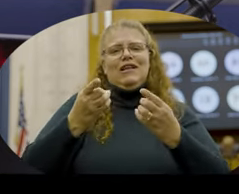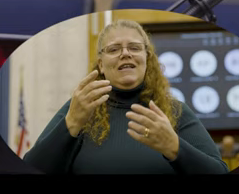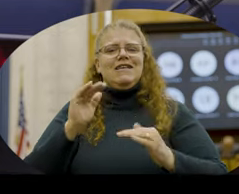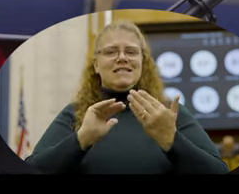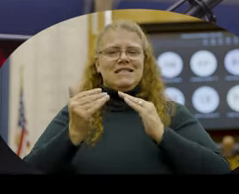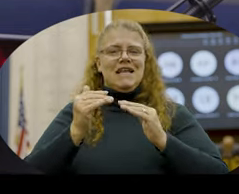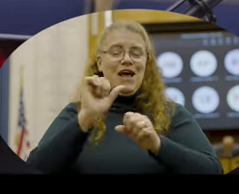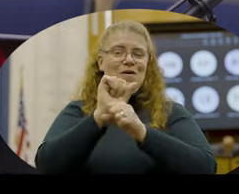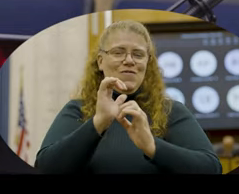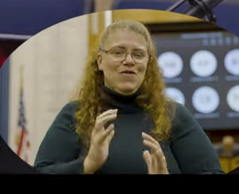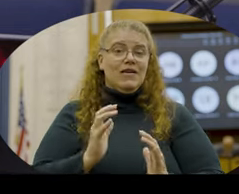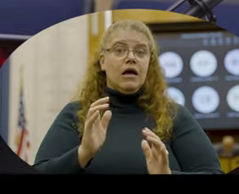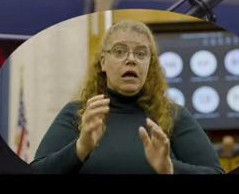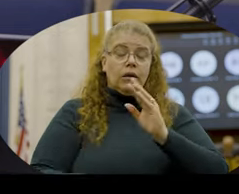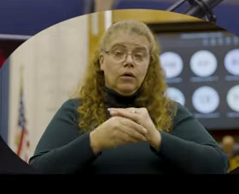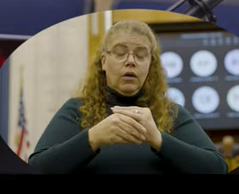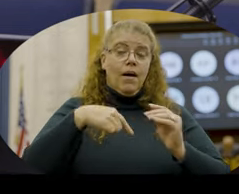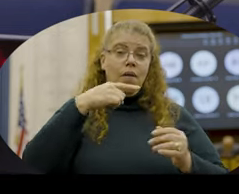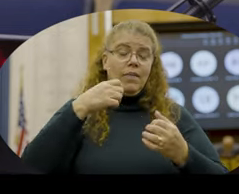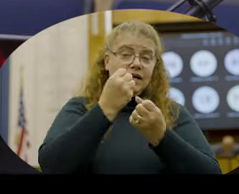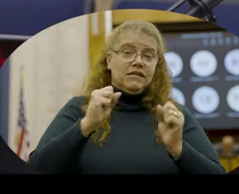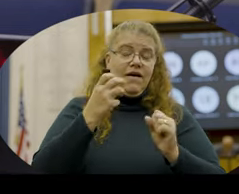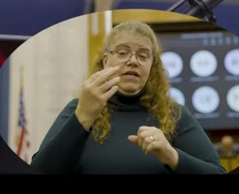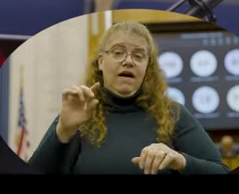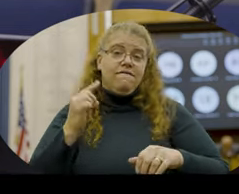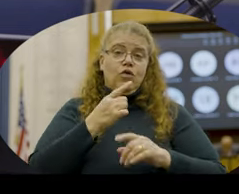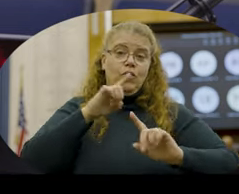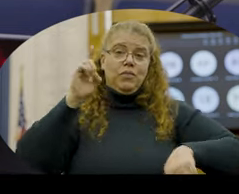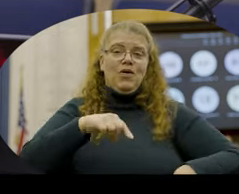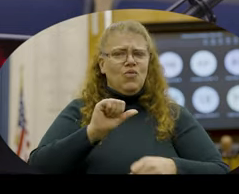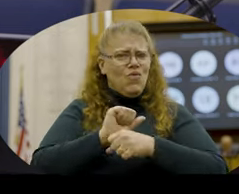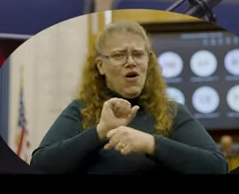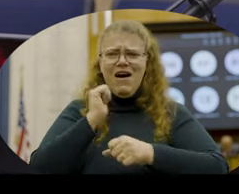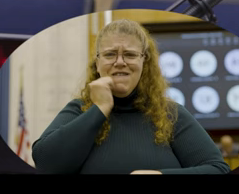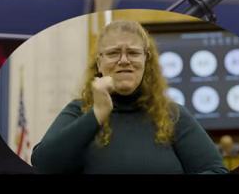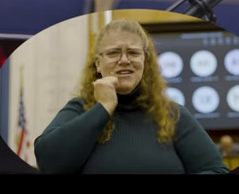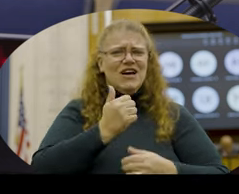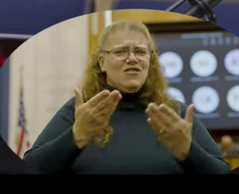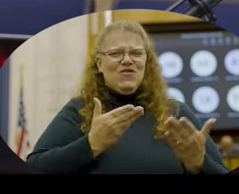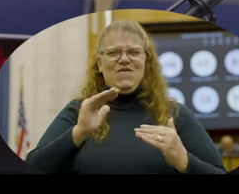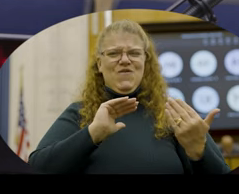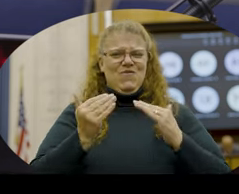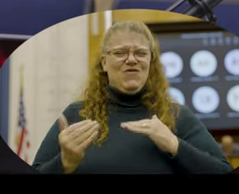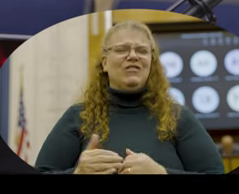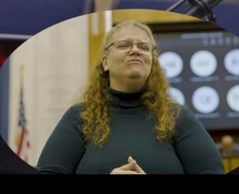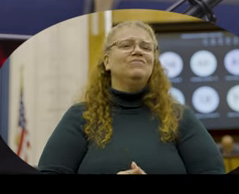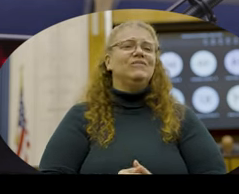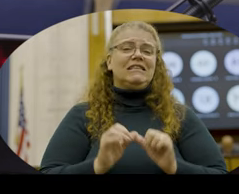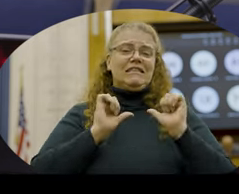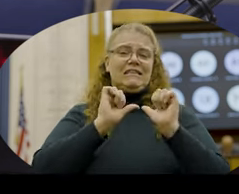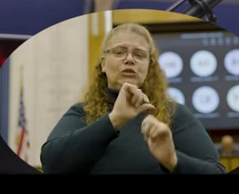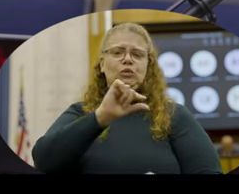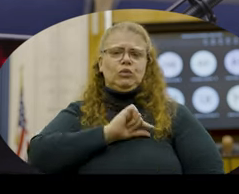our dedicated city employees, including our public safety and first responders who work every day to serve our community. Maintaining